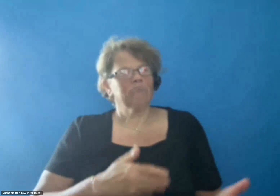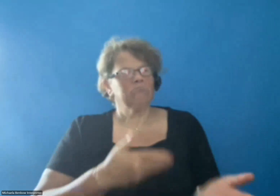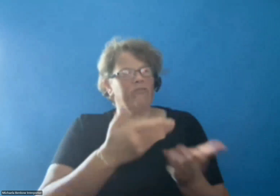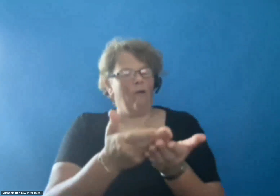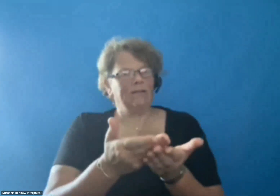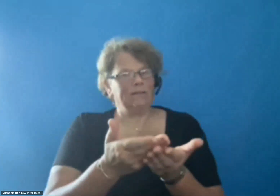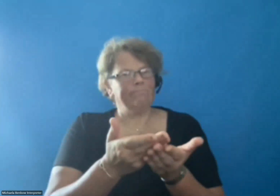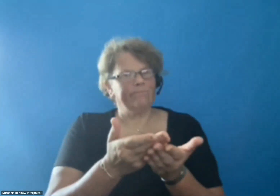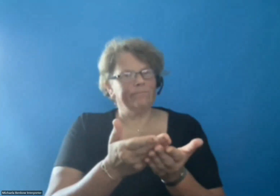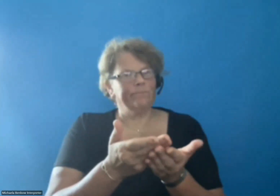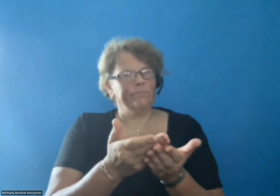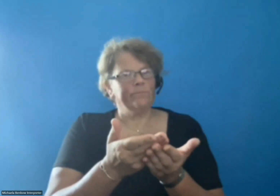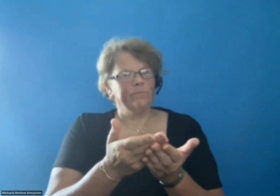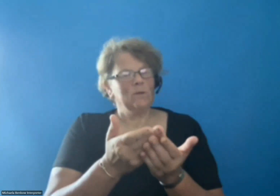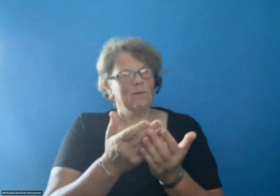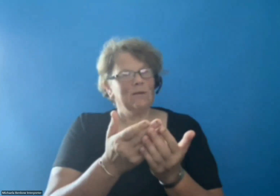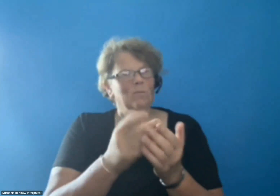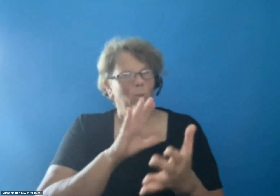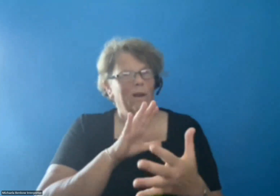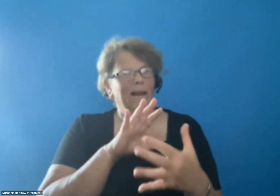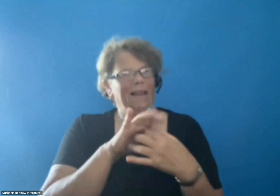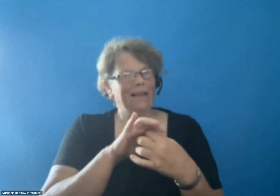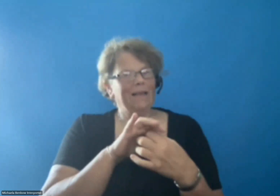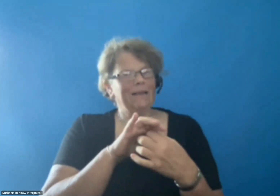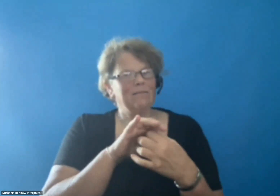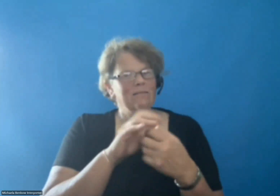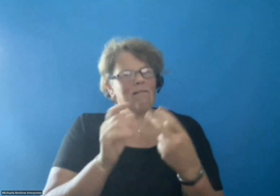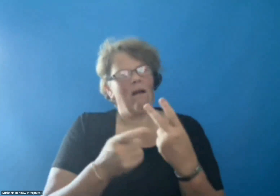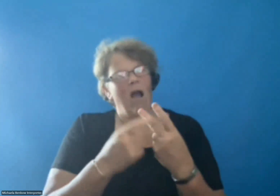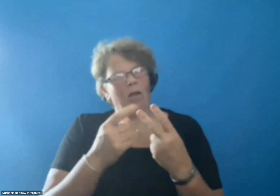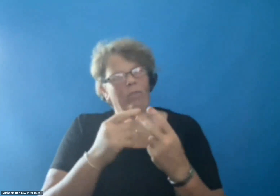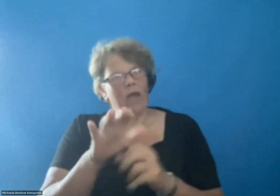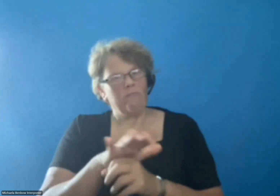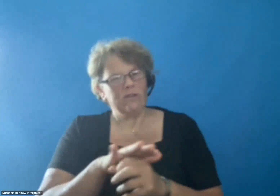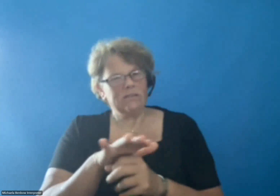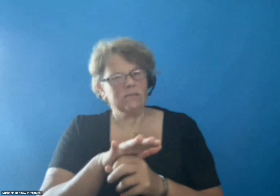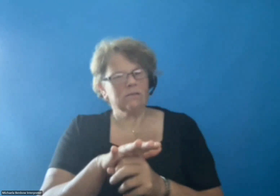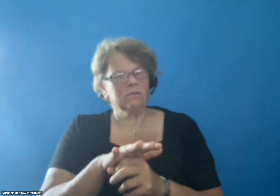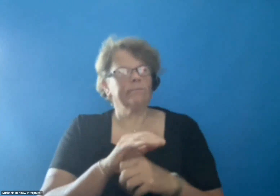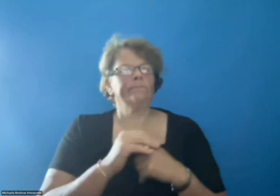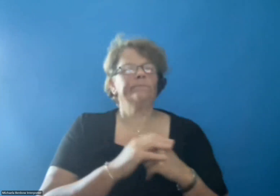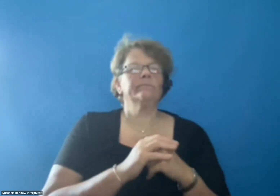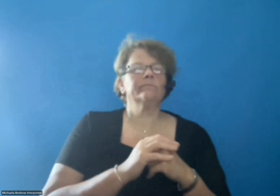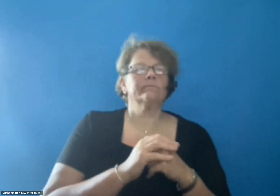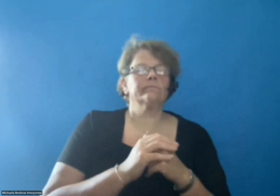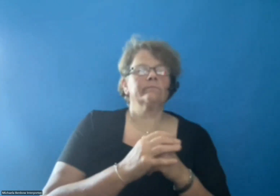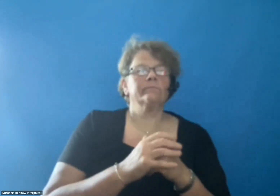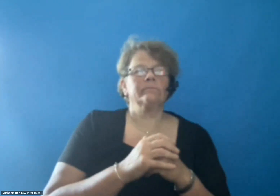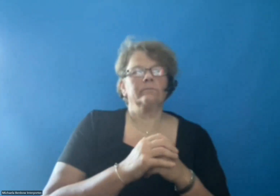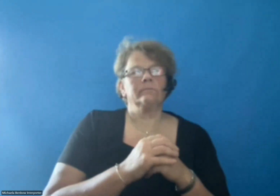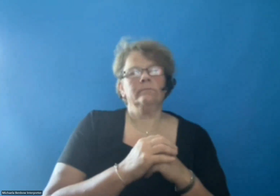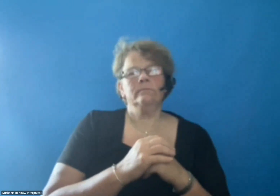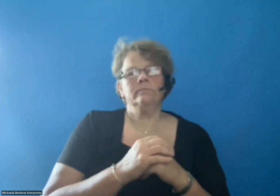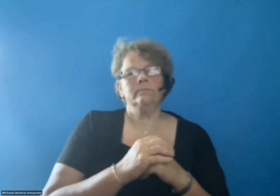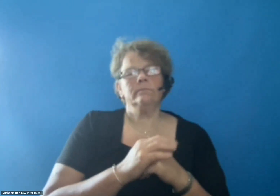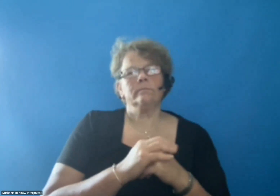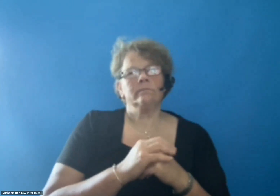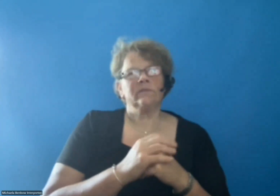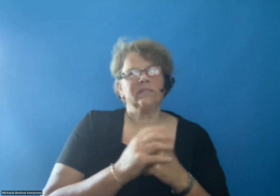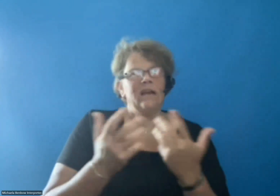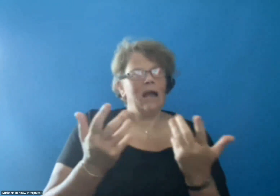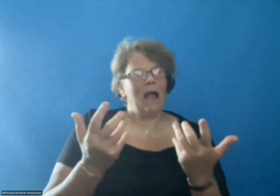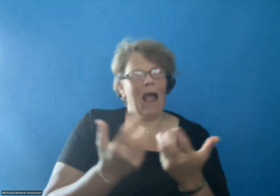do very much link into other areas, you know, across the region and further afield as well, as to how we